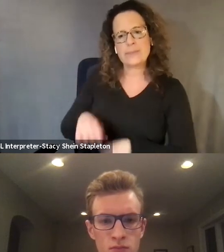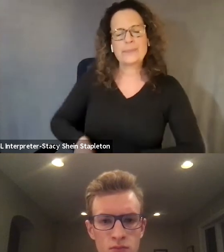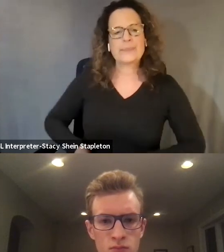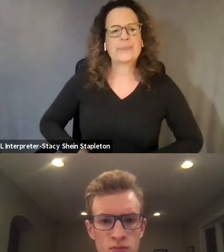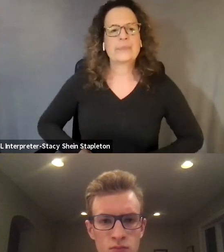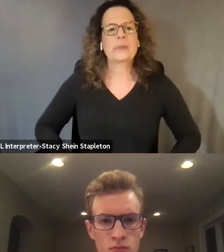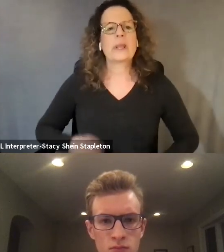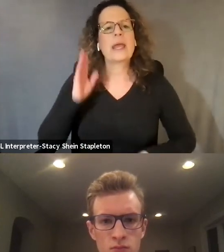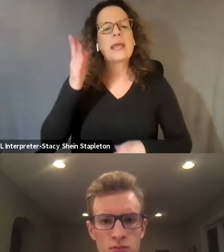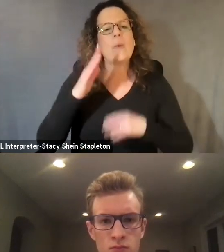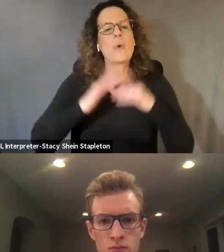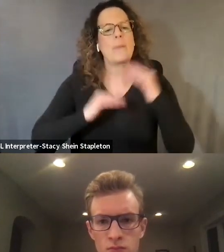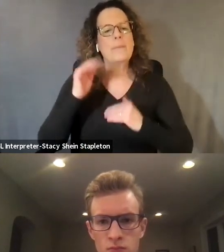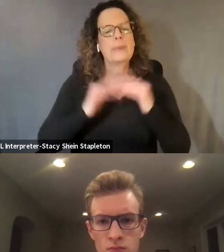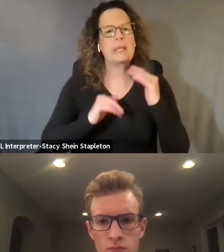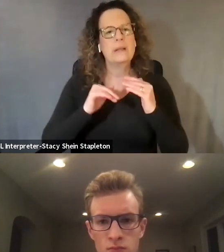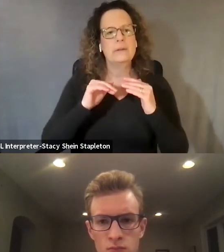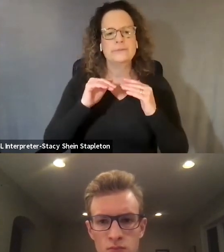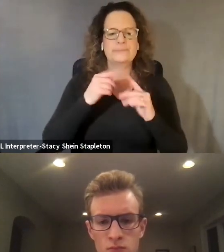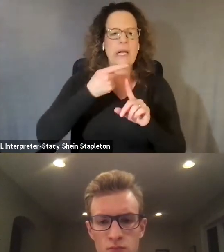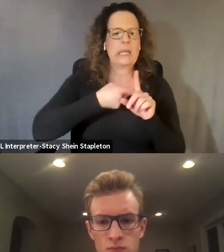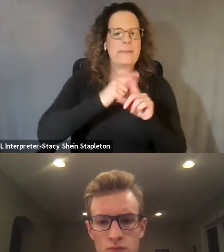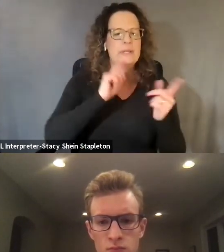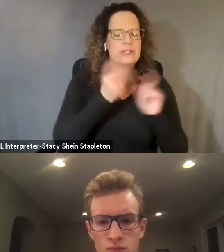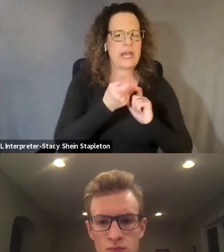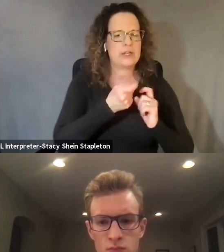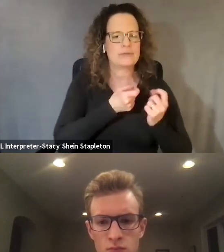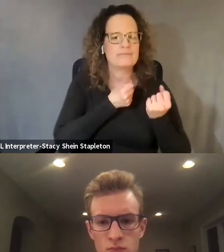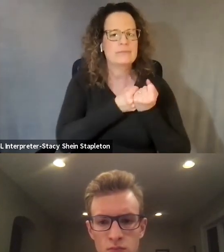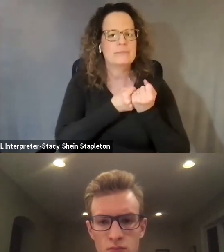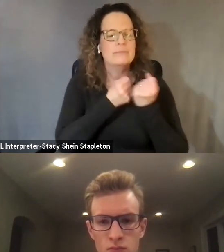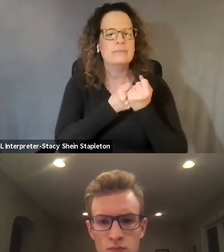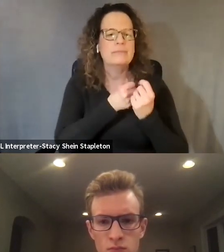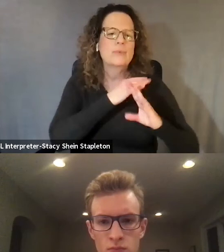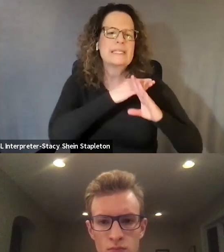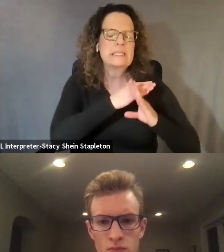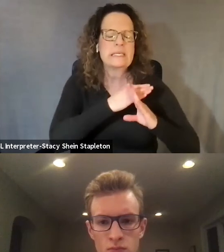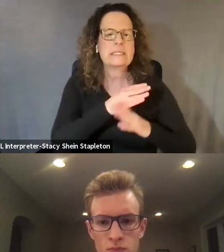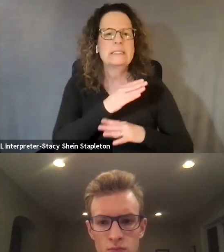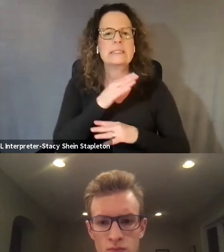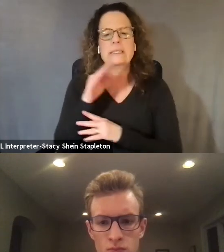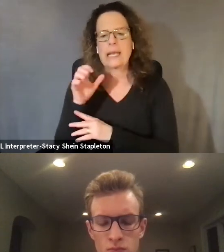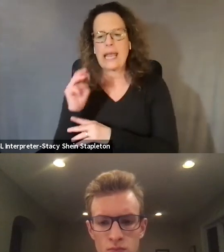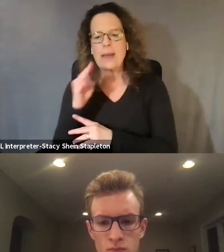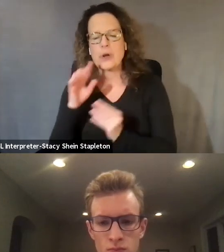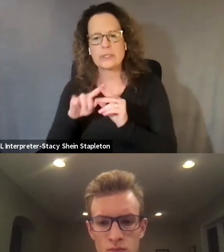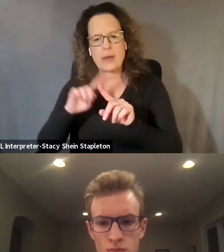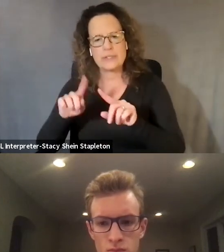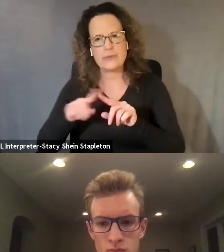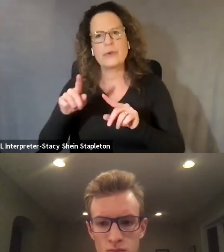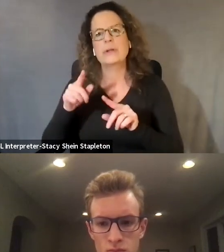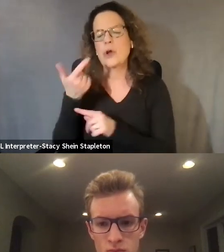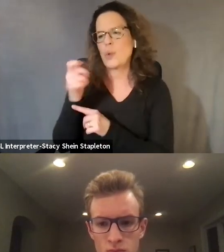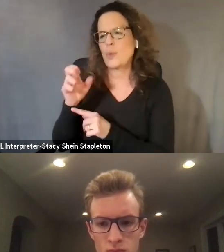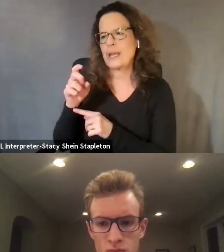help build climate change resistance and resilience. Cam talked about non-point source runoff and what we have to do with green